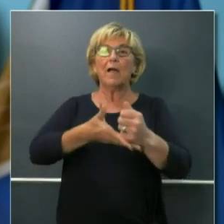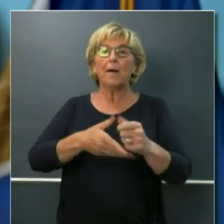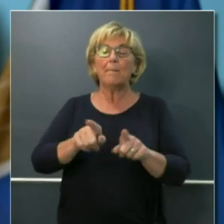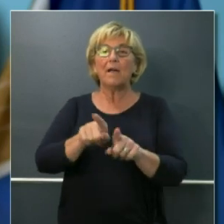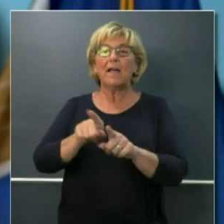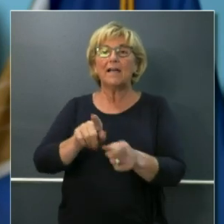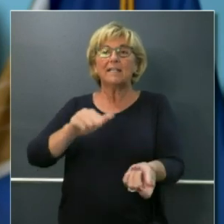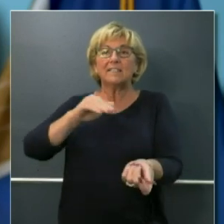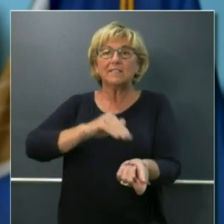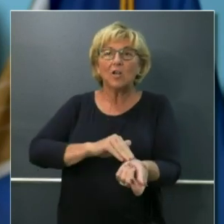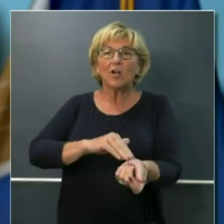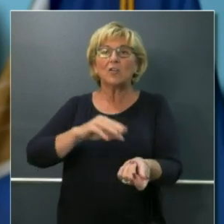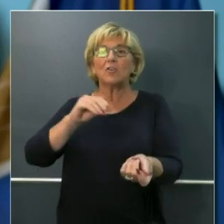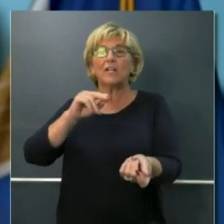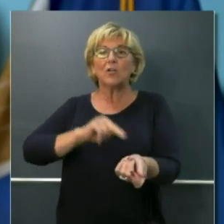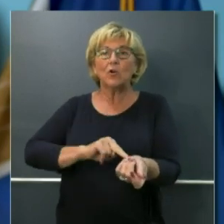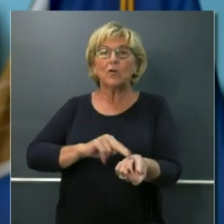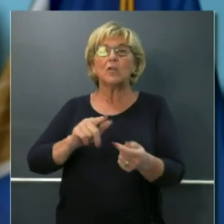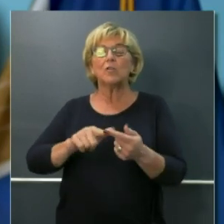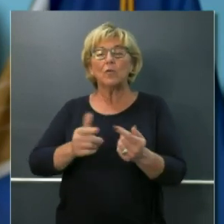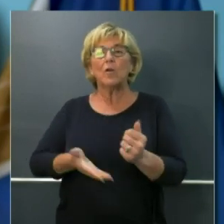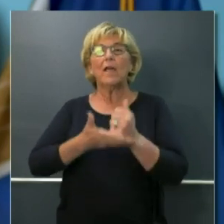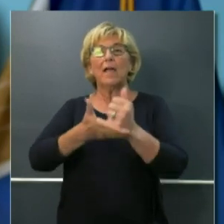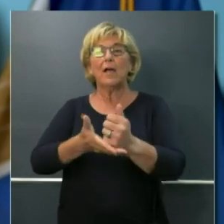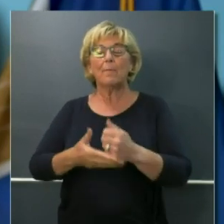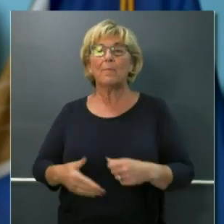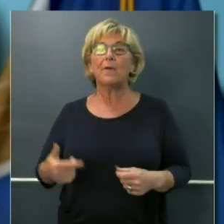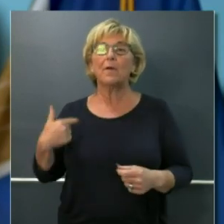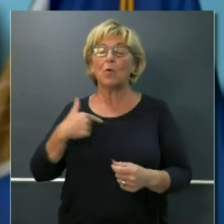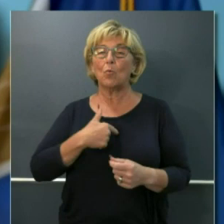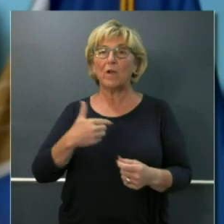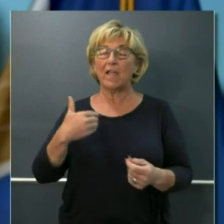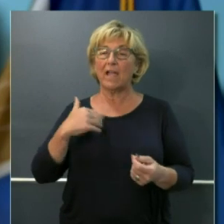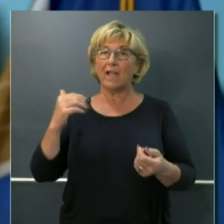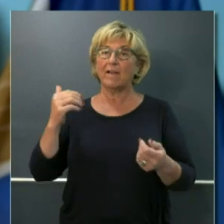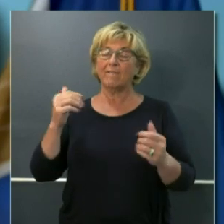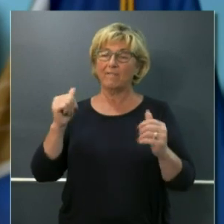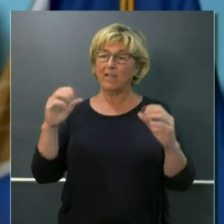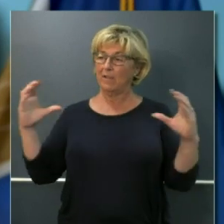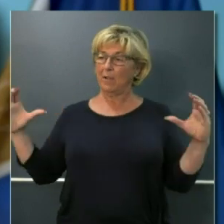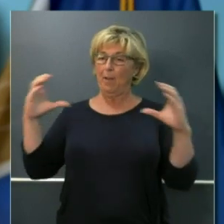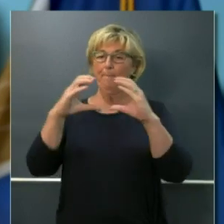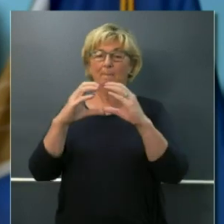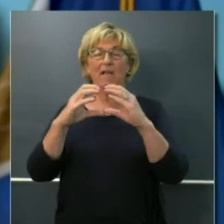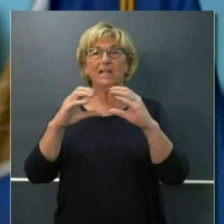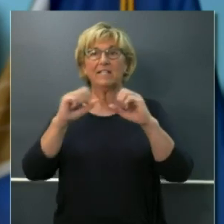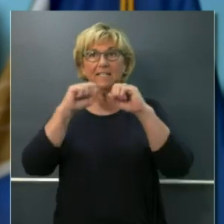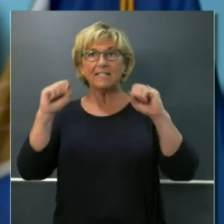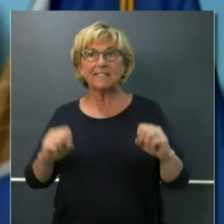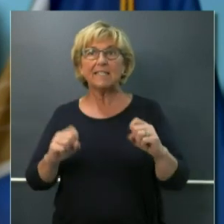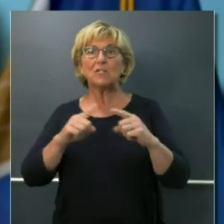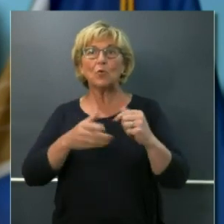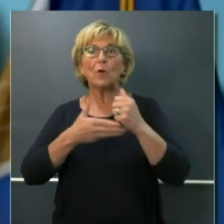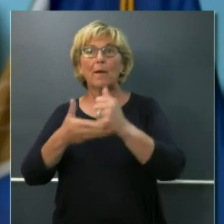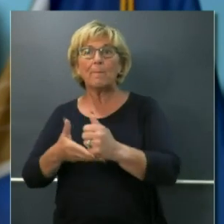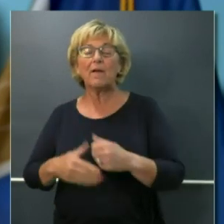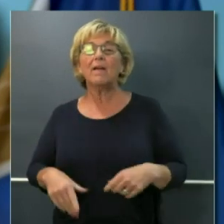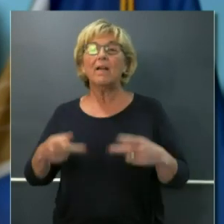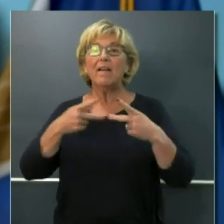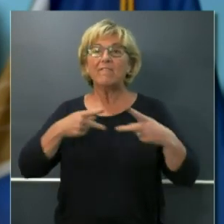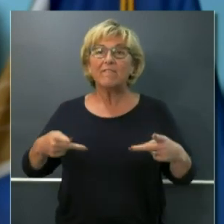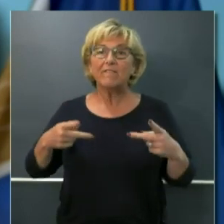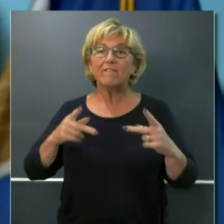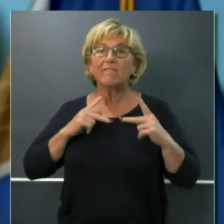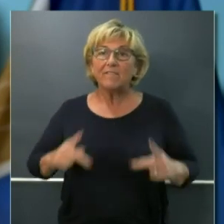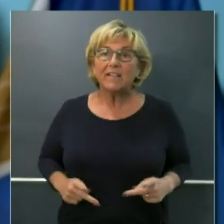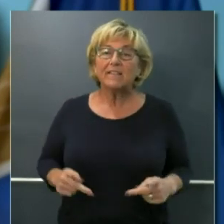believe can be transferred to meet the needs. We've got a matching system, and we've got that capacity now in place. So physical sites,